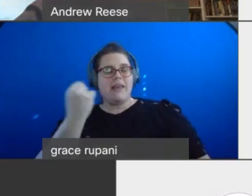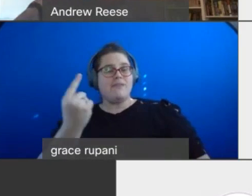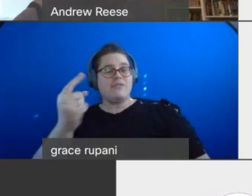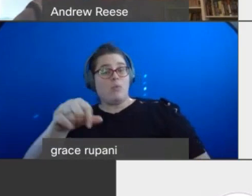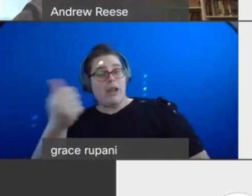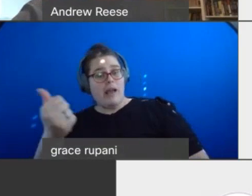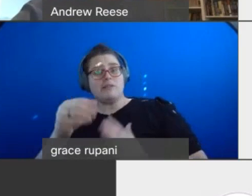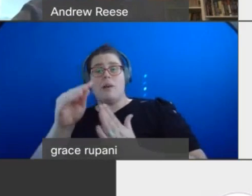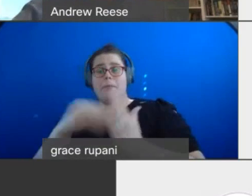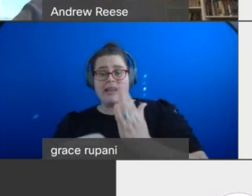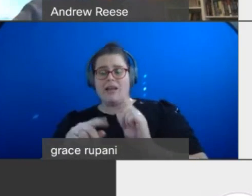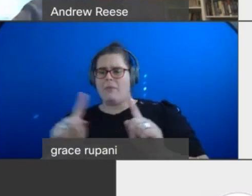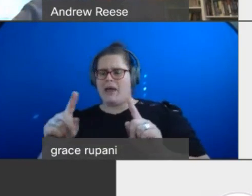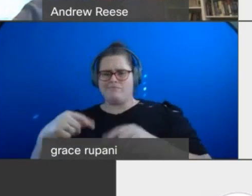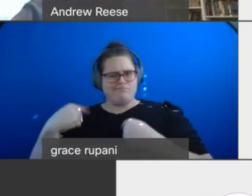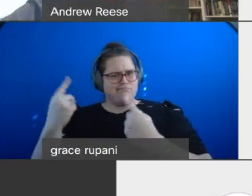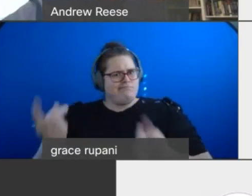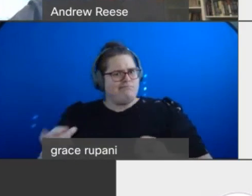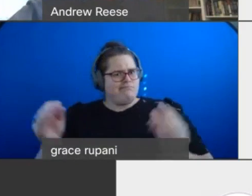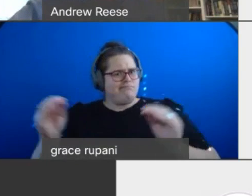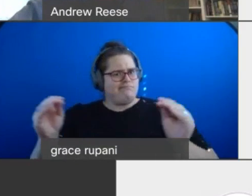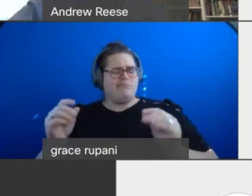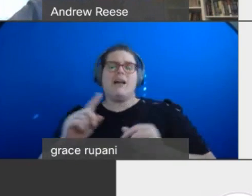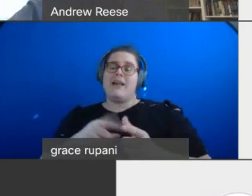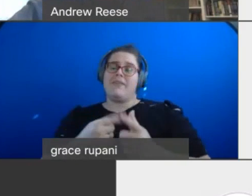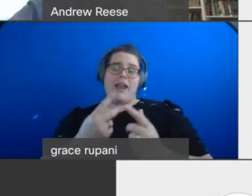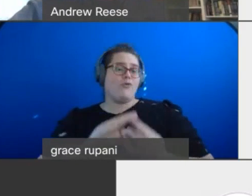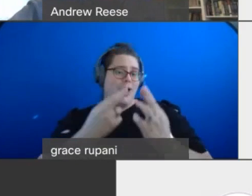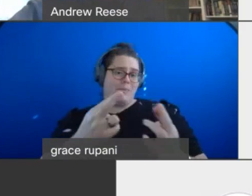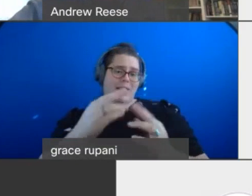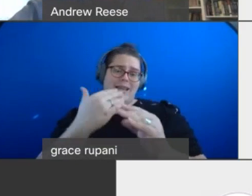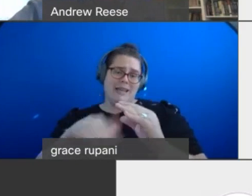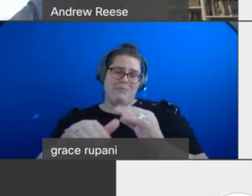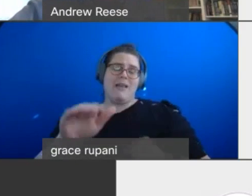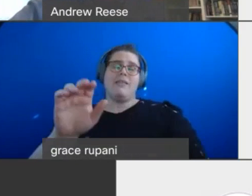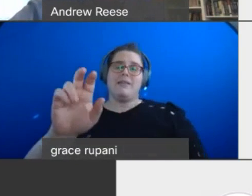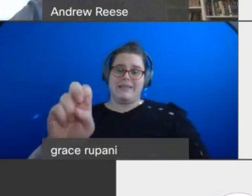might want to contact that email address you gave them earlier. Yeah,